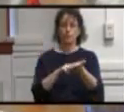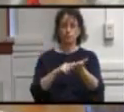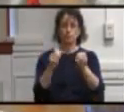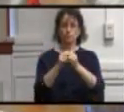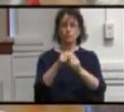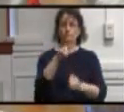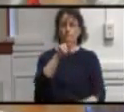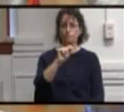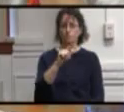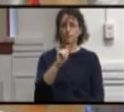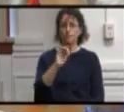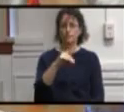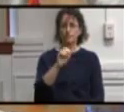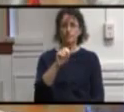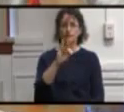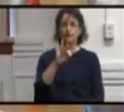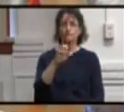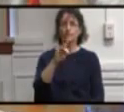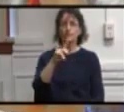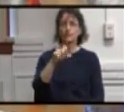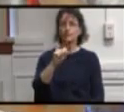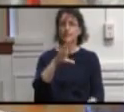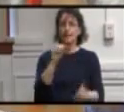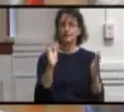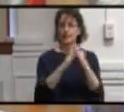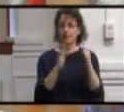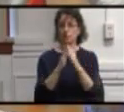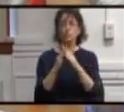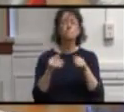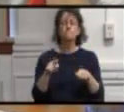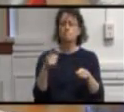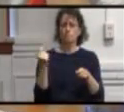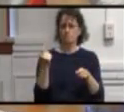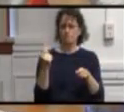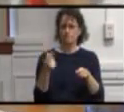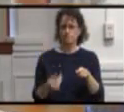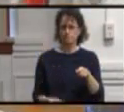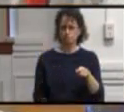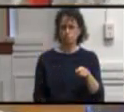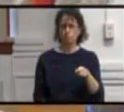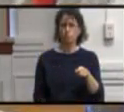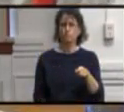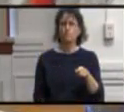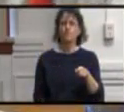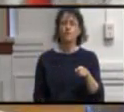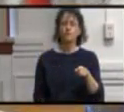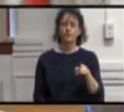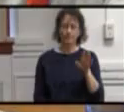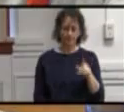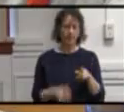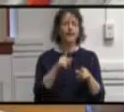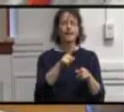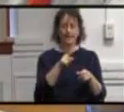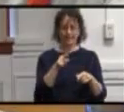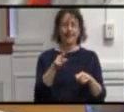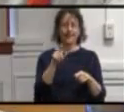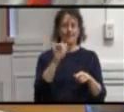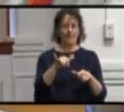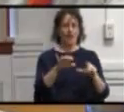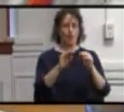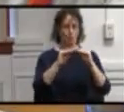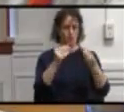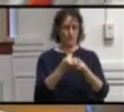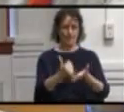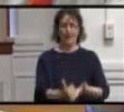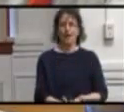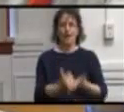and Towns. It provides for them to provide us with logistical assistance. Essentially,